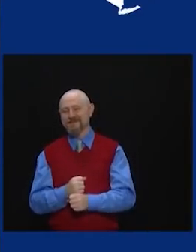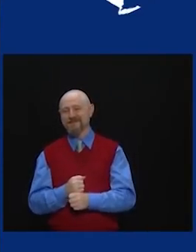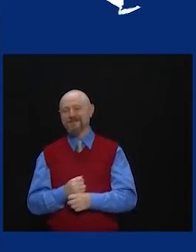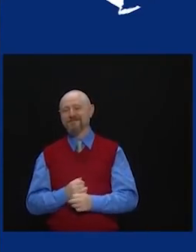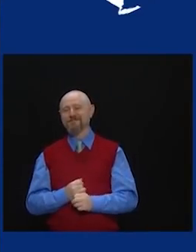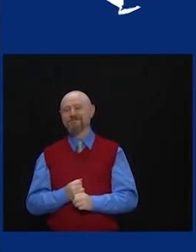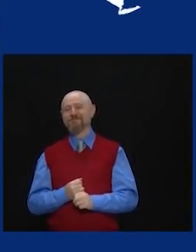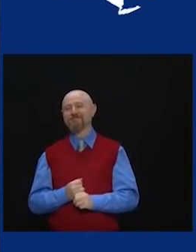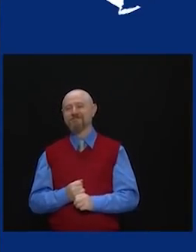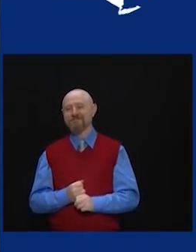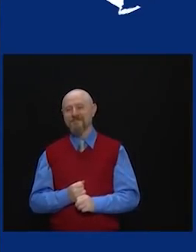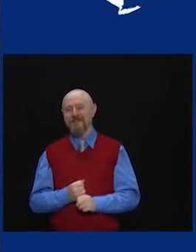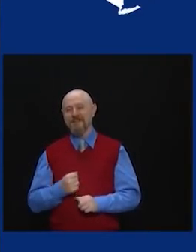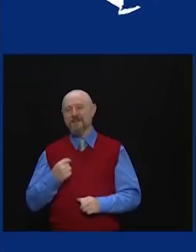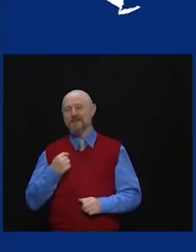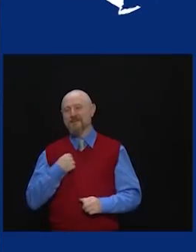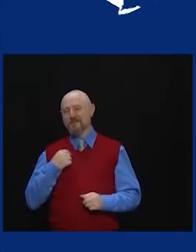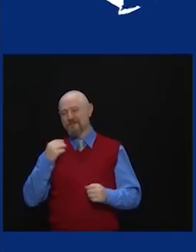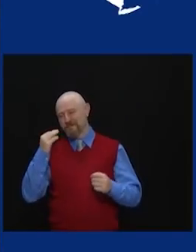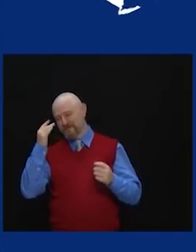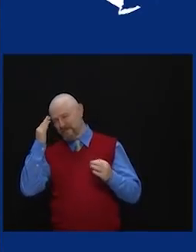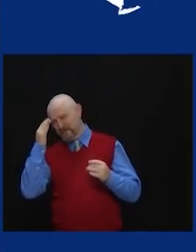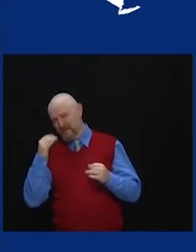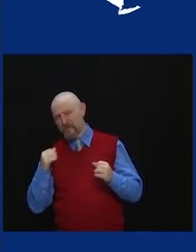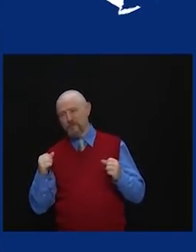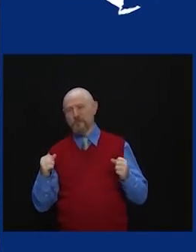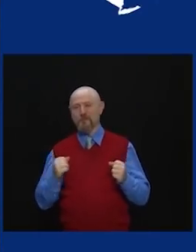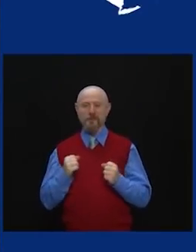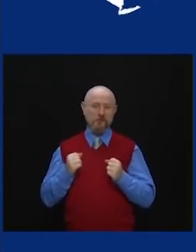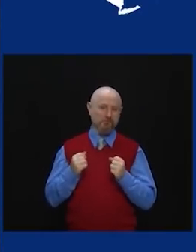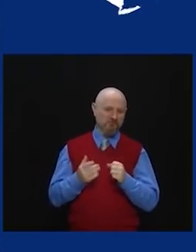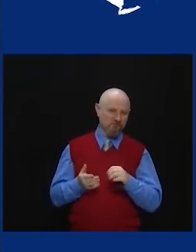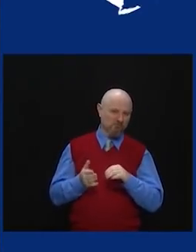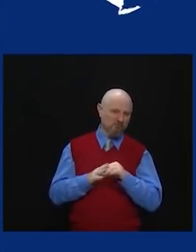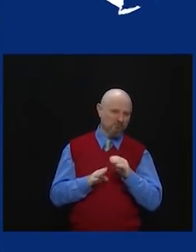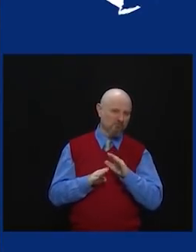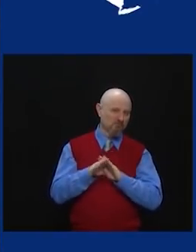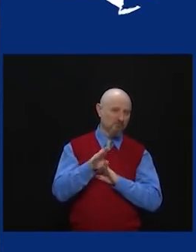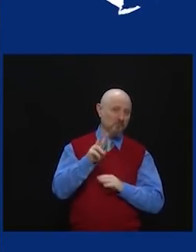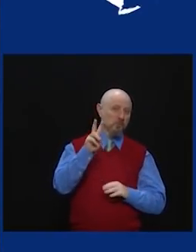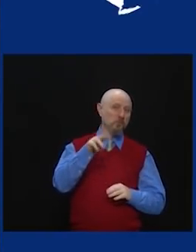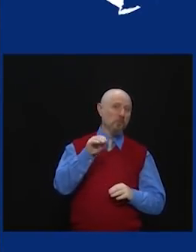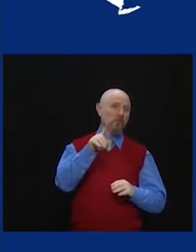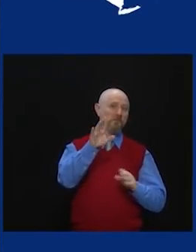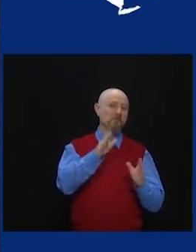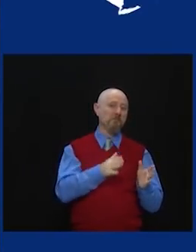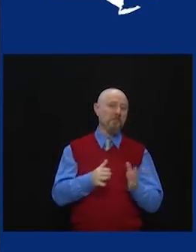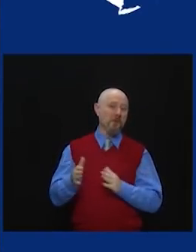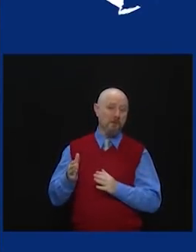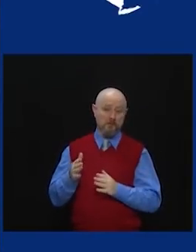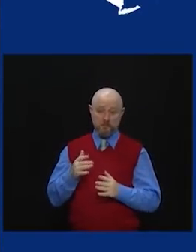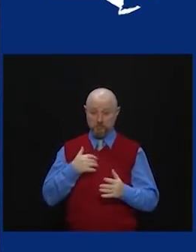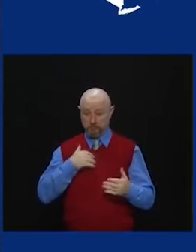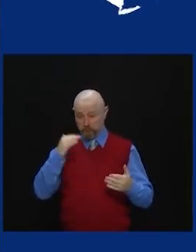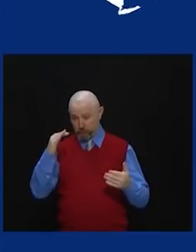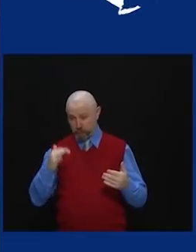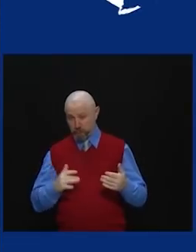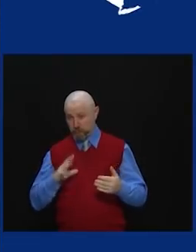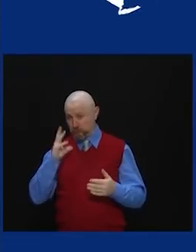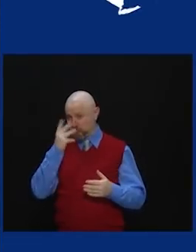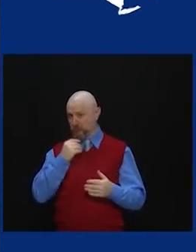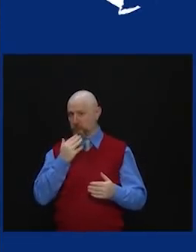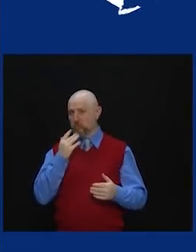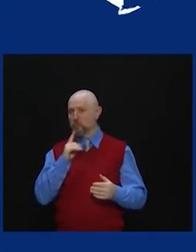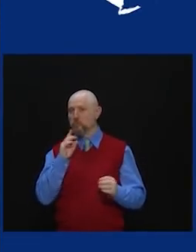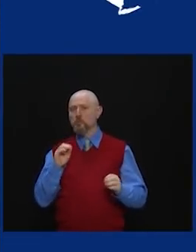winter surge 2.0 plan in general. It doesn't really include any new mandates, and we